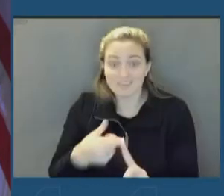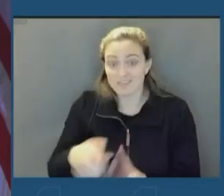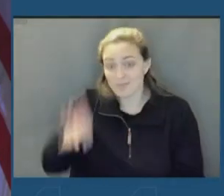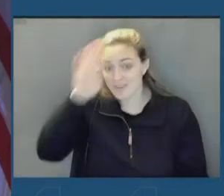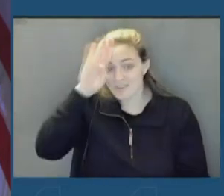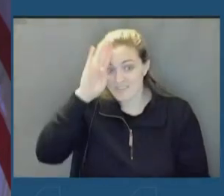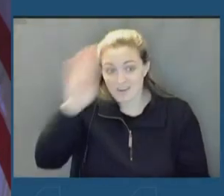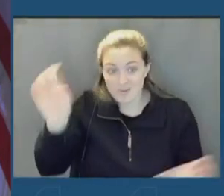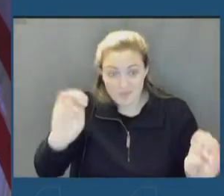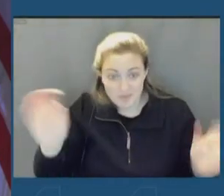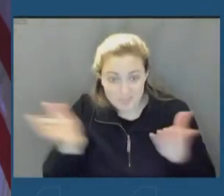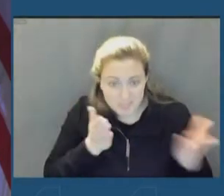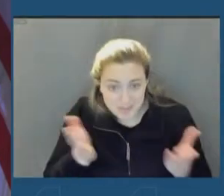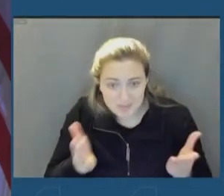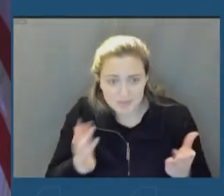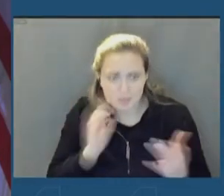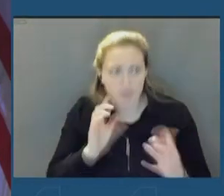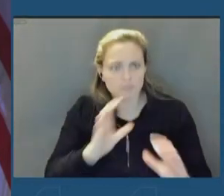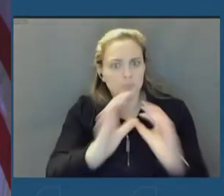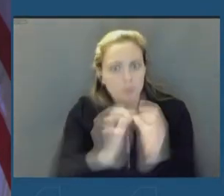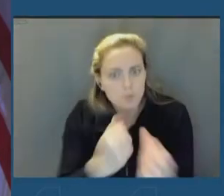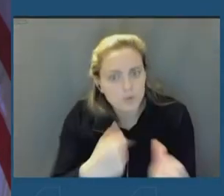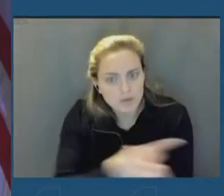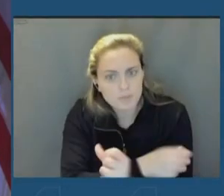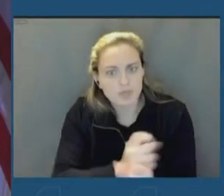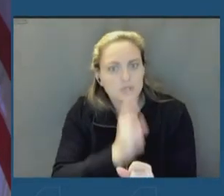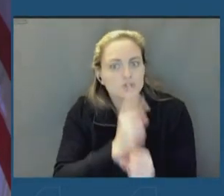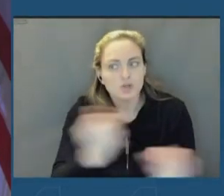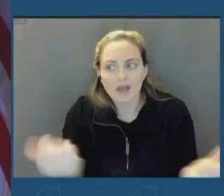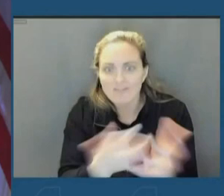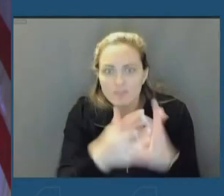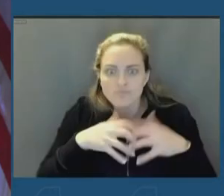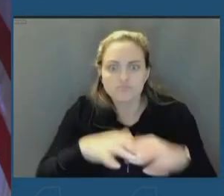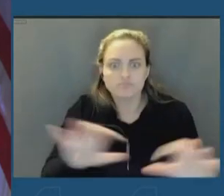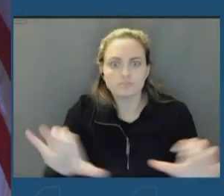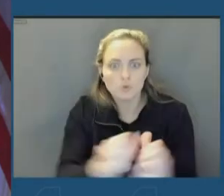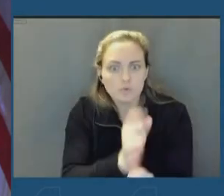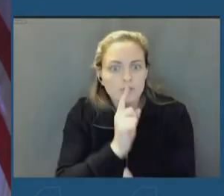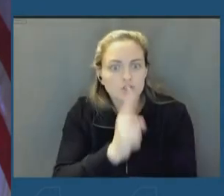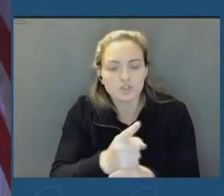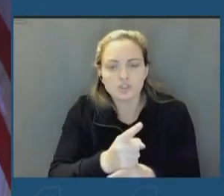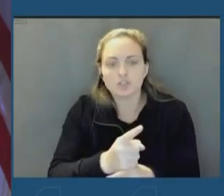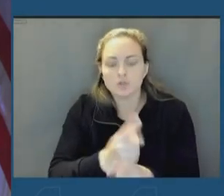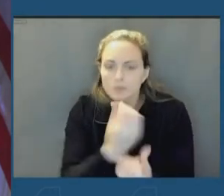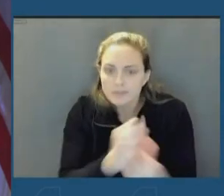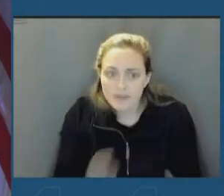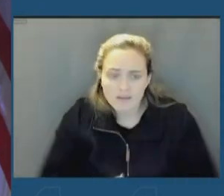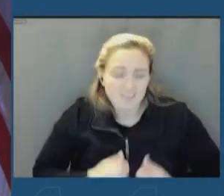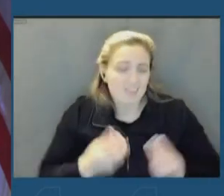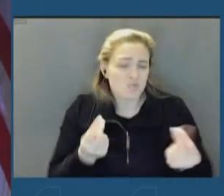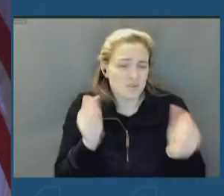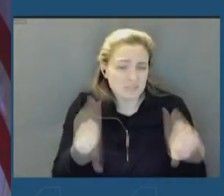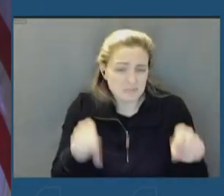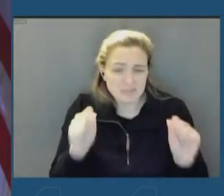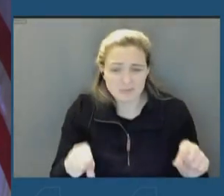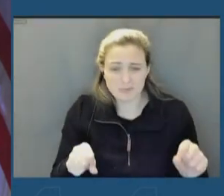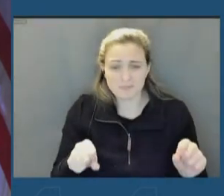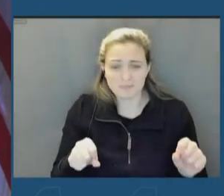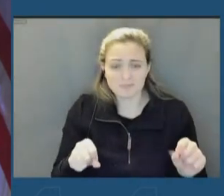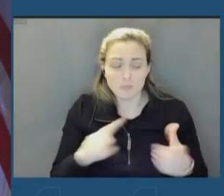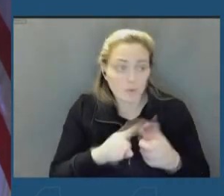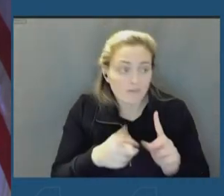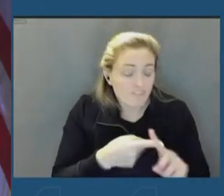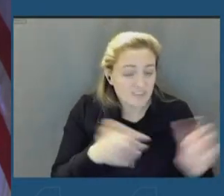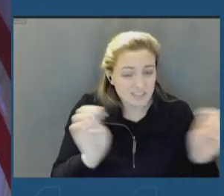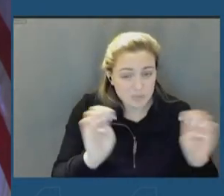emergency services, but communicating with us to ensure that everything was done to ensure that we saved lives as quickly as possible. To our friends in